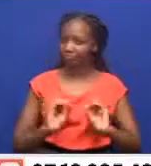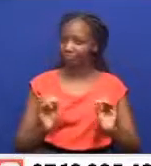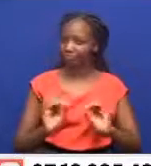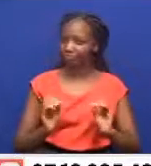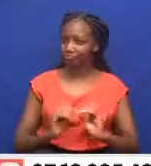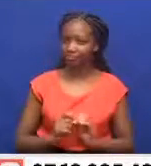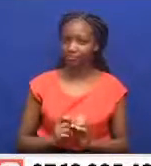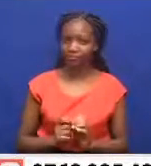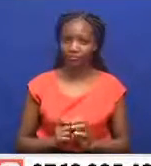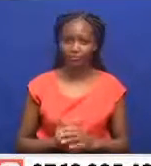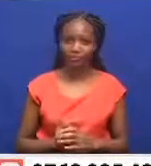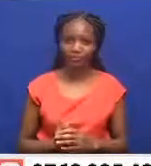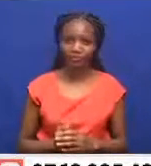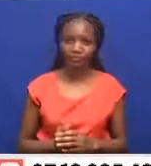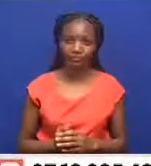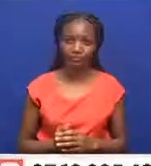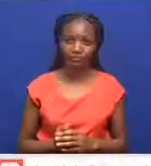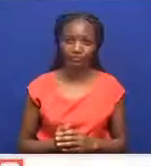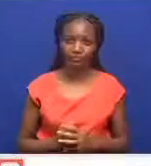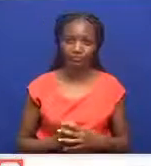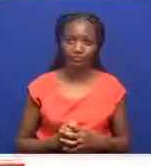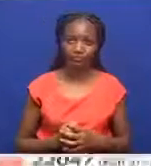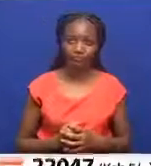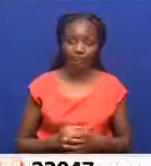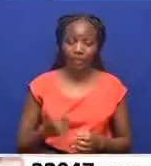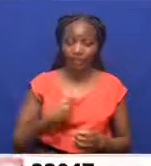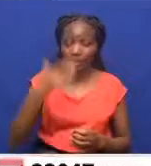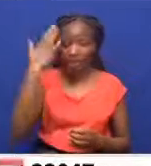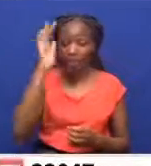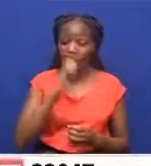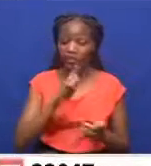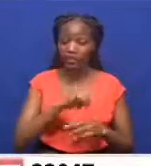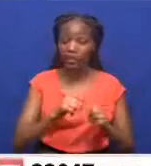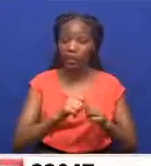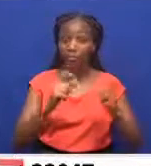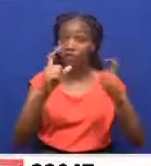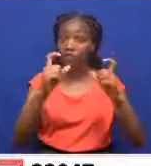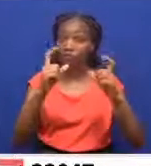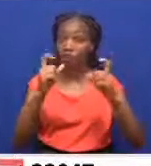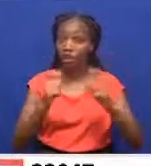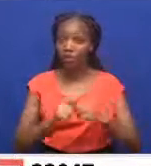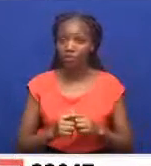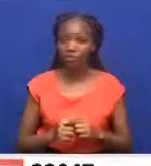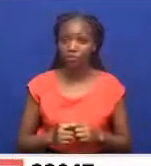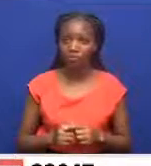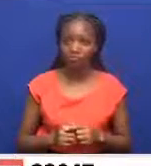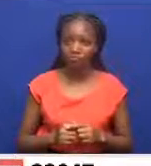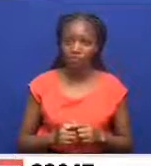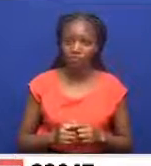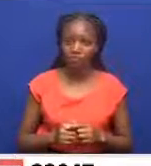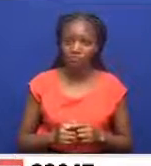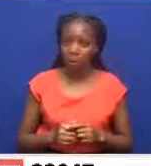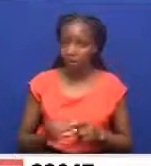of their houses. I've been shown the photographs of, I think,